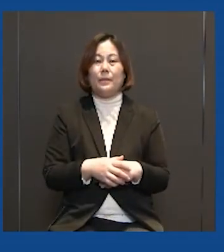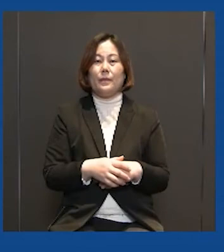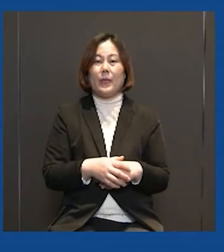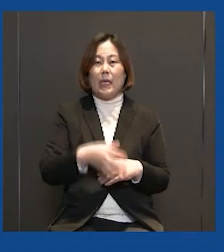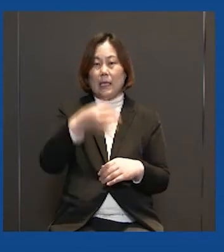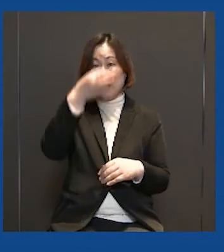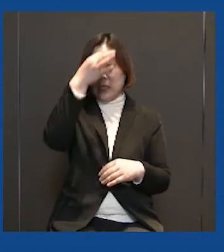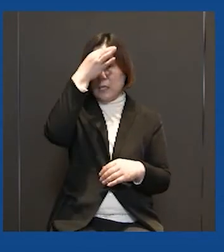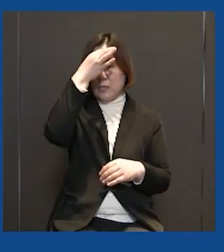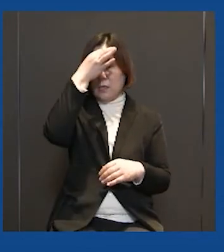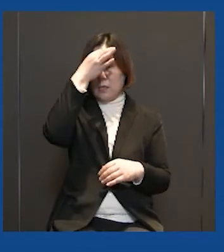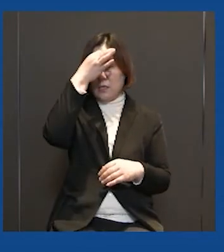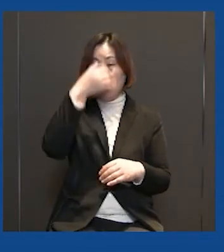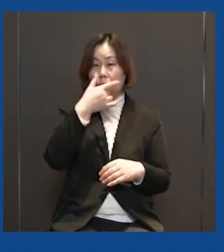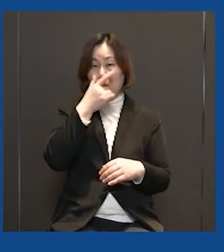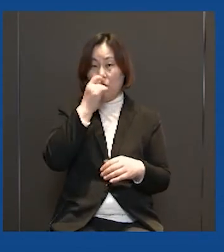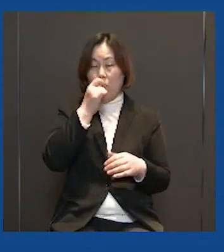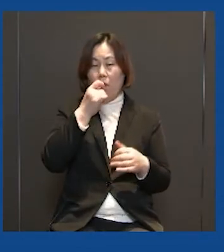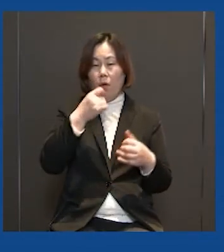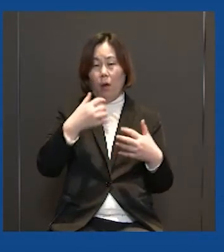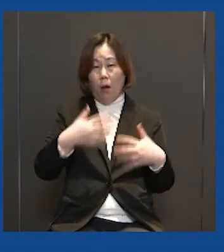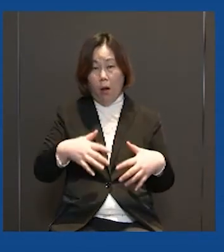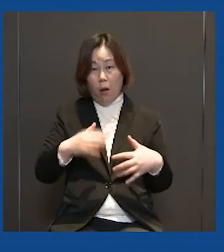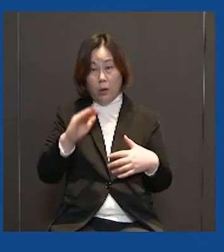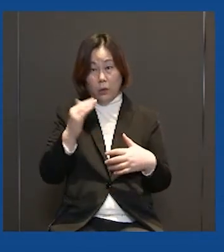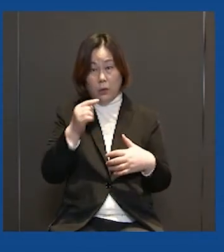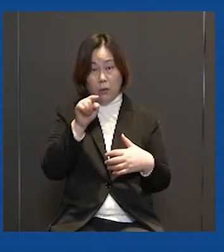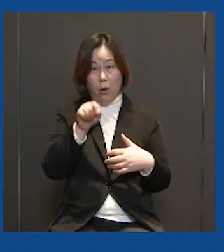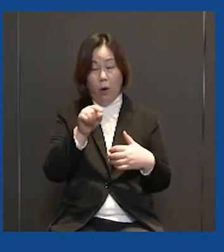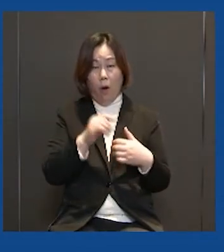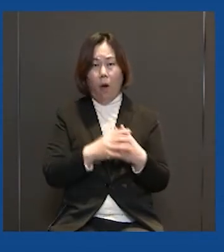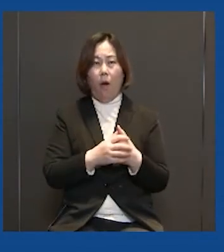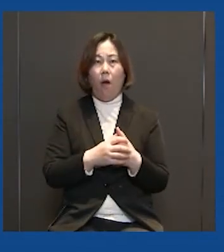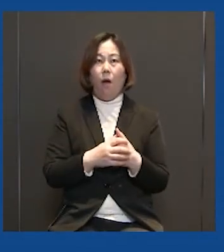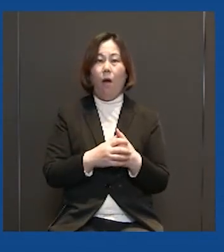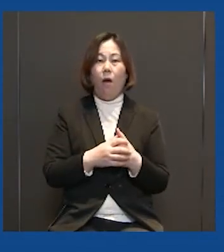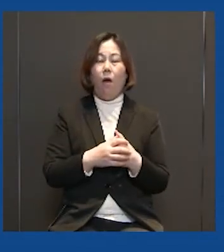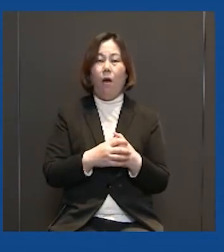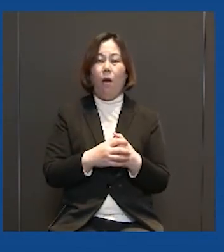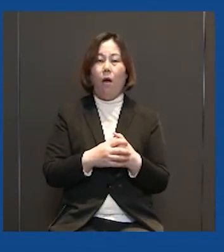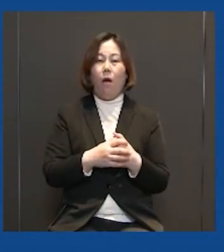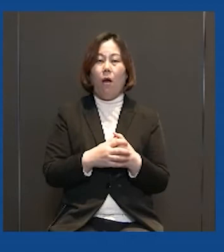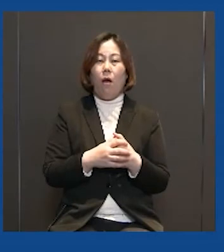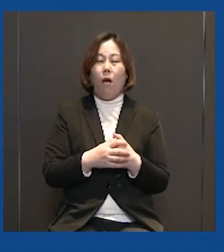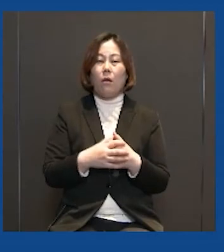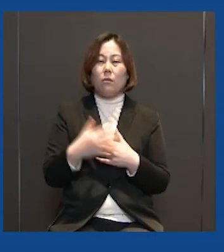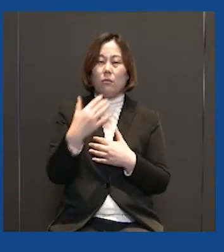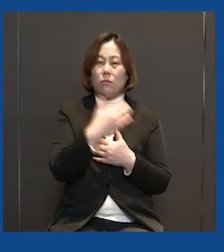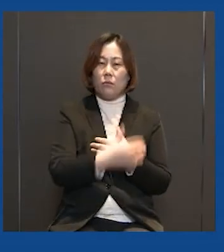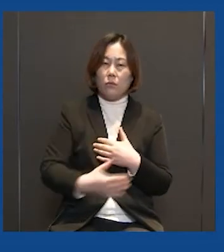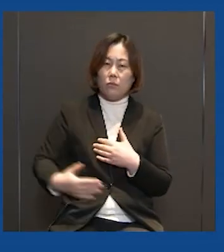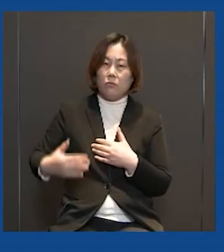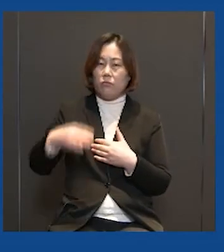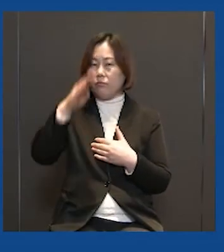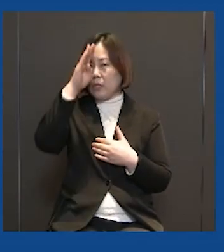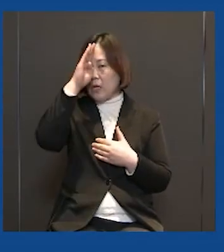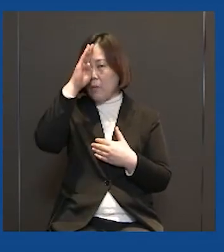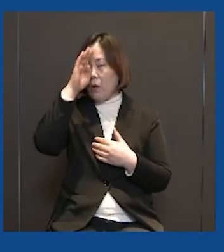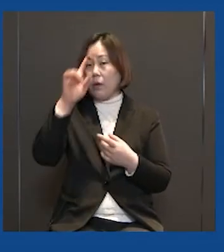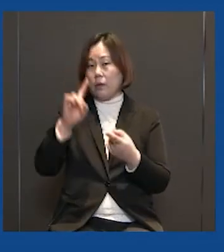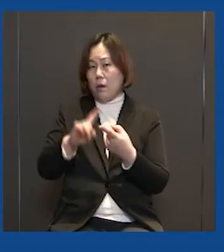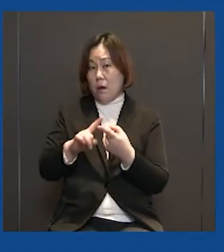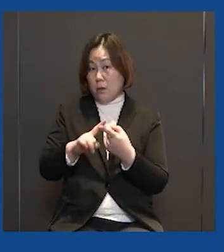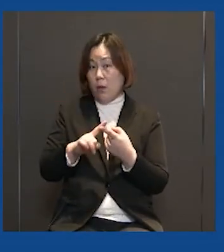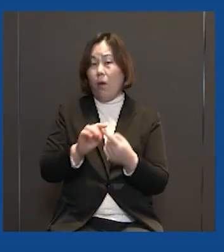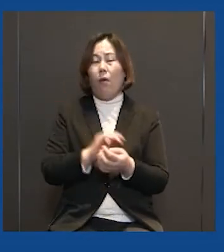maintain that decline in a less steep way. So well, I just want to